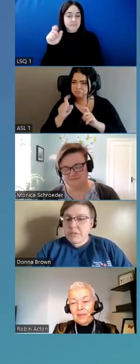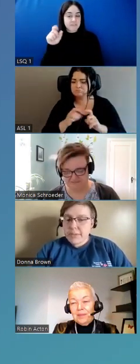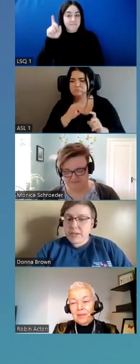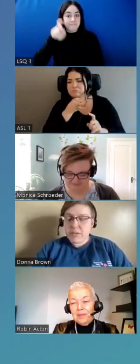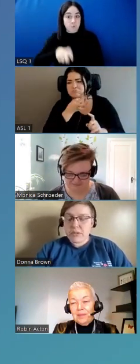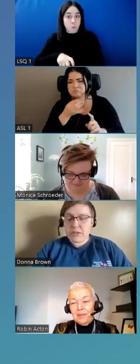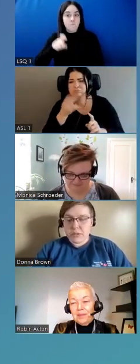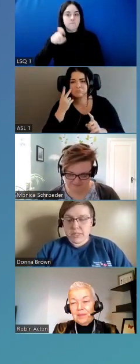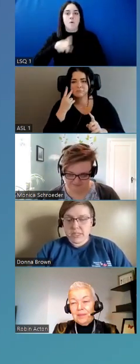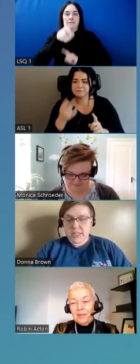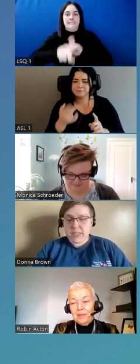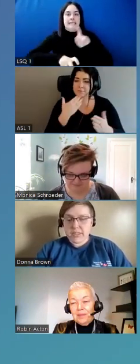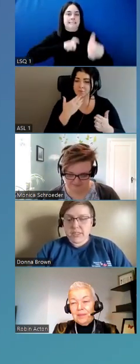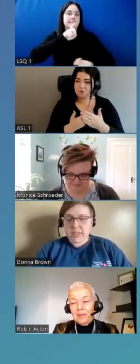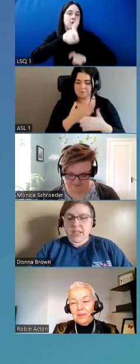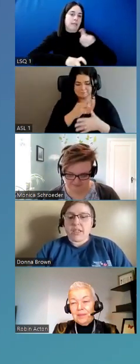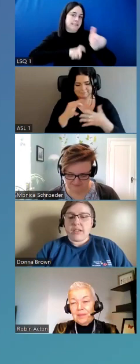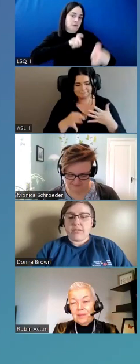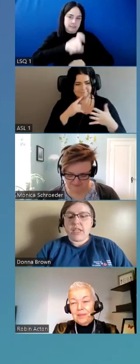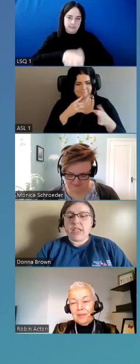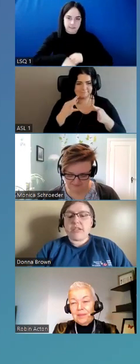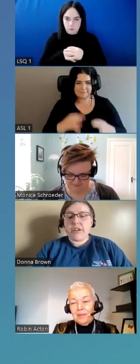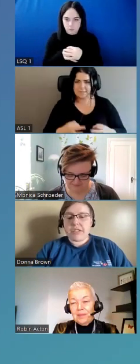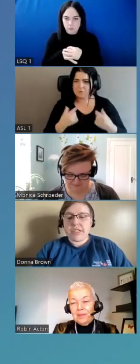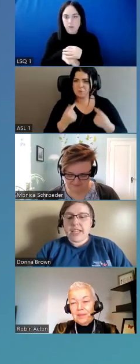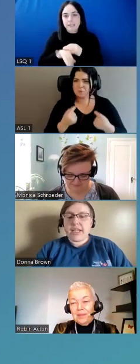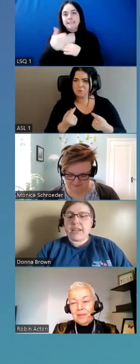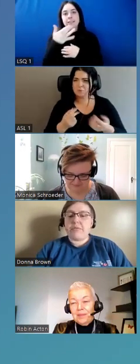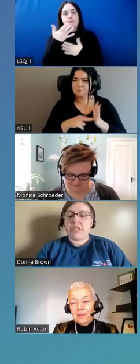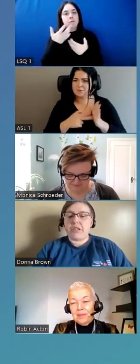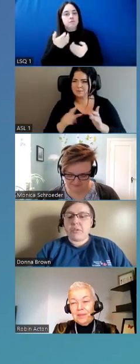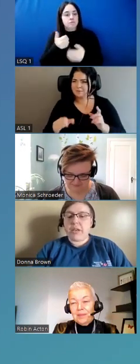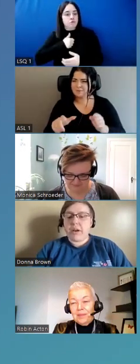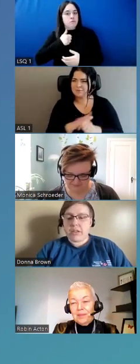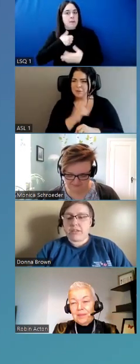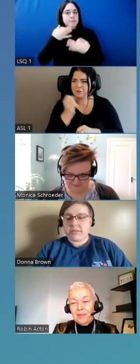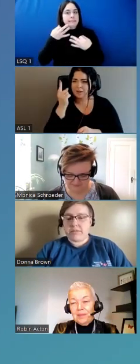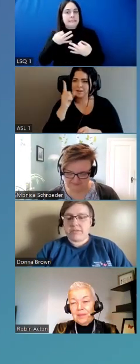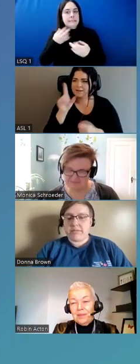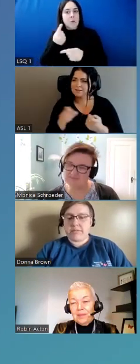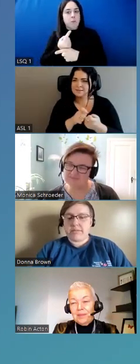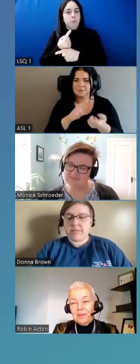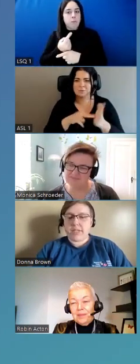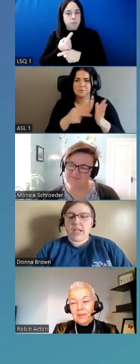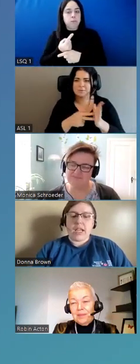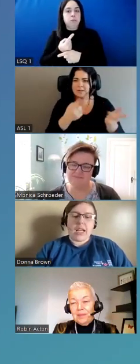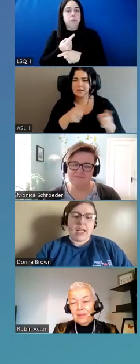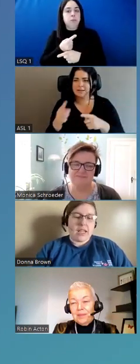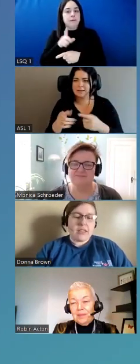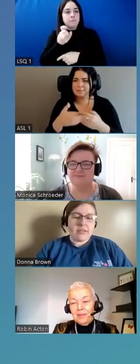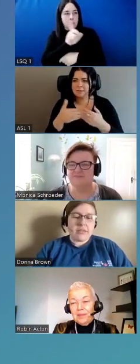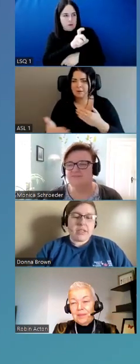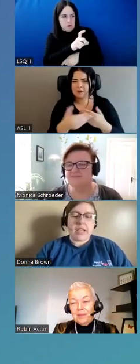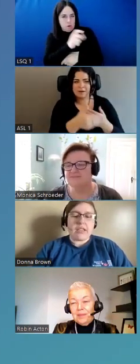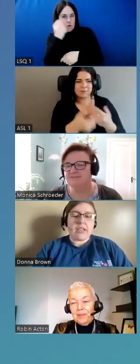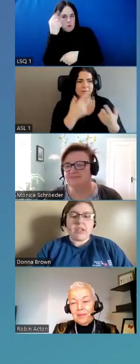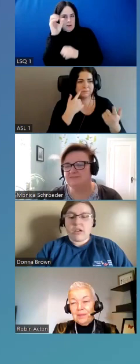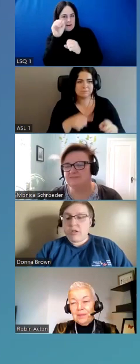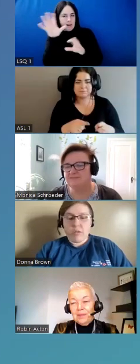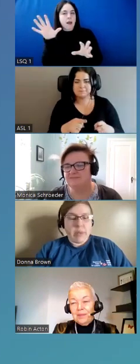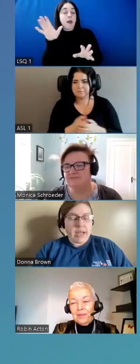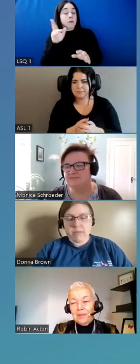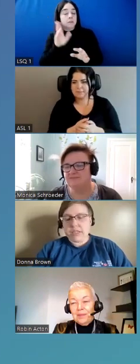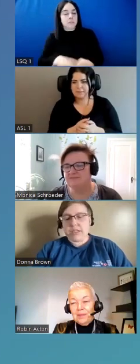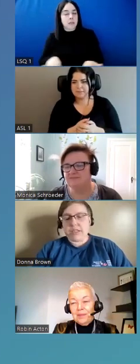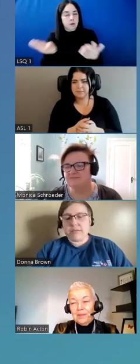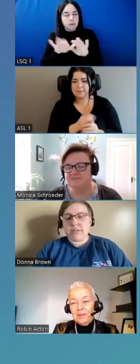we want to make good choices, we need to understand what's going on. And there